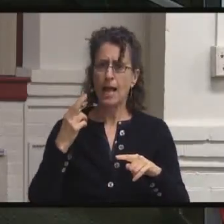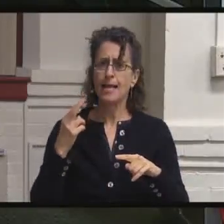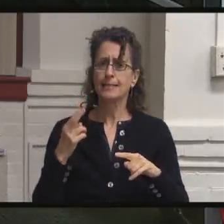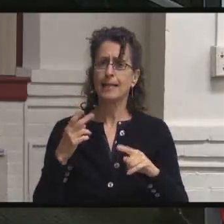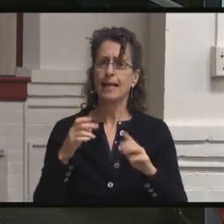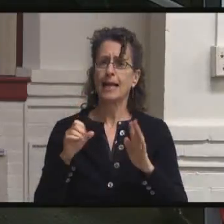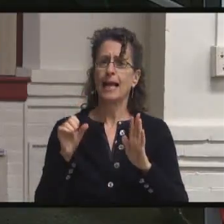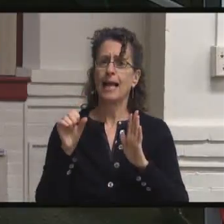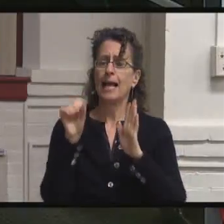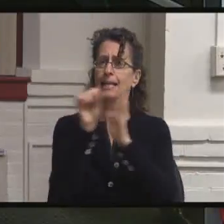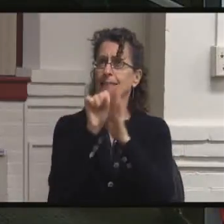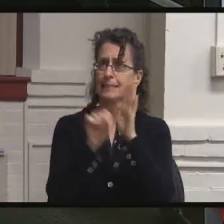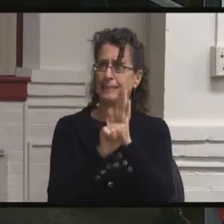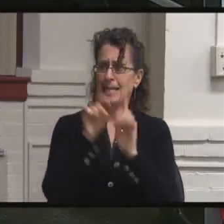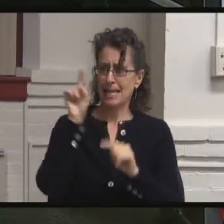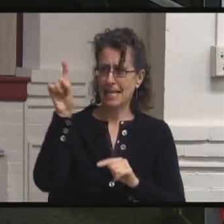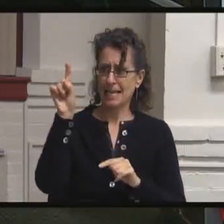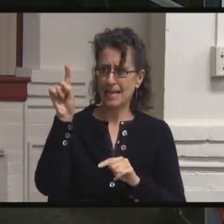have overlapping